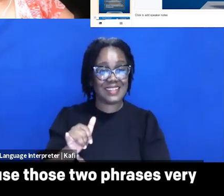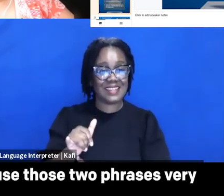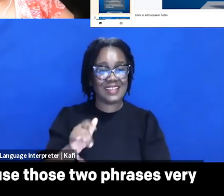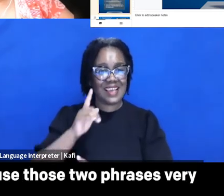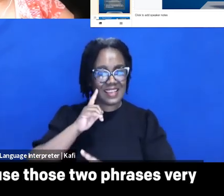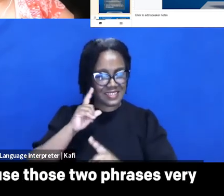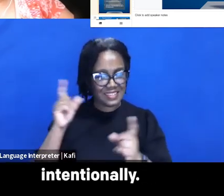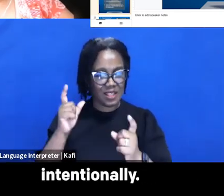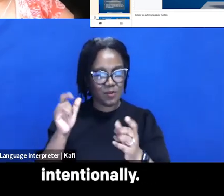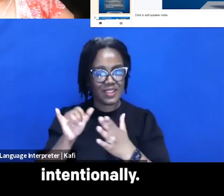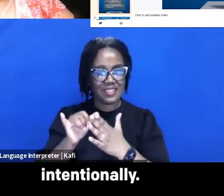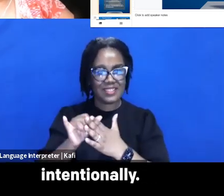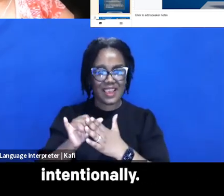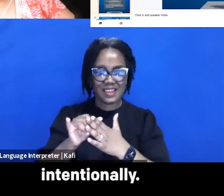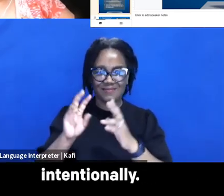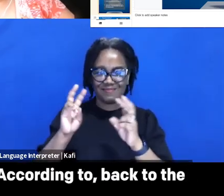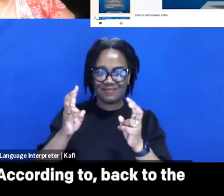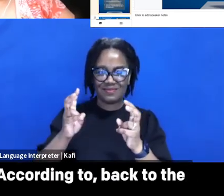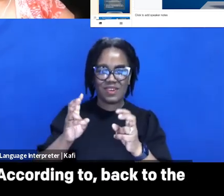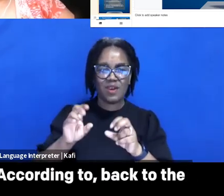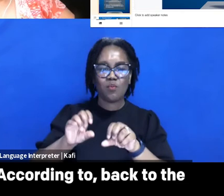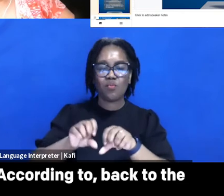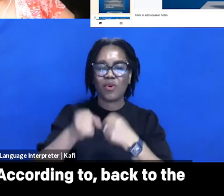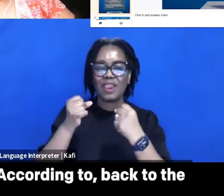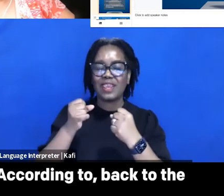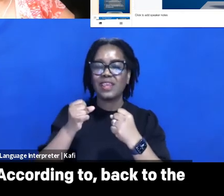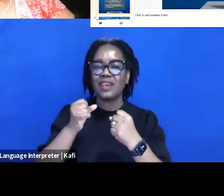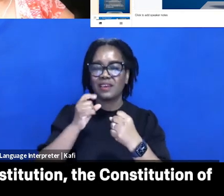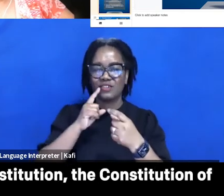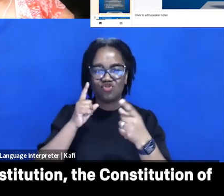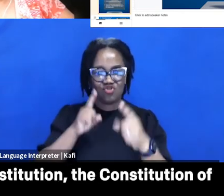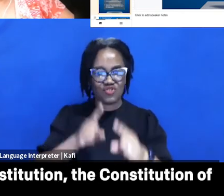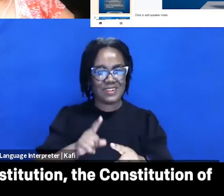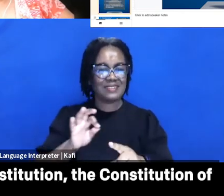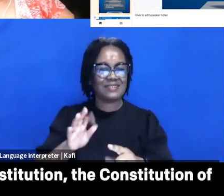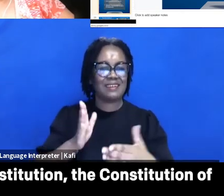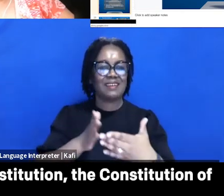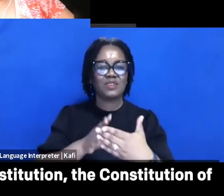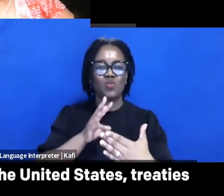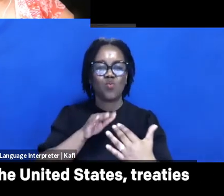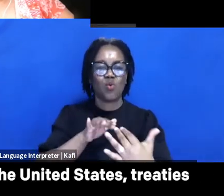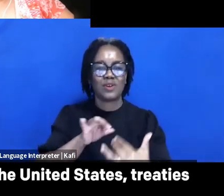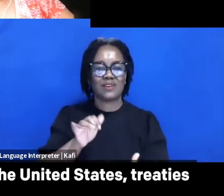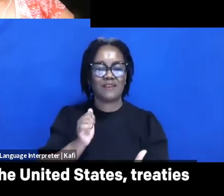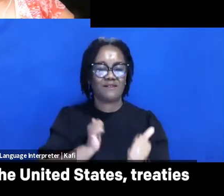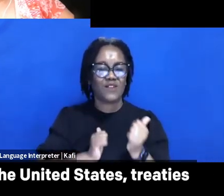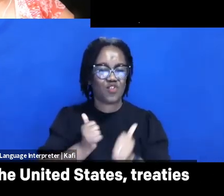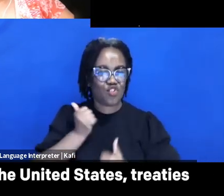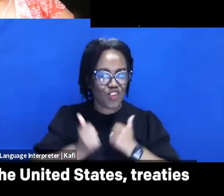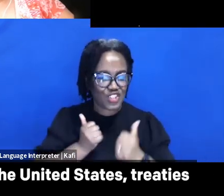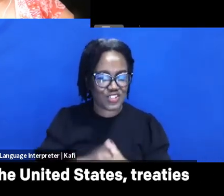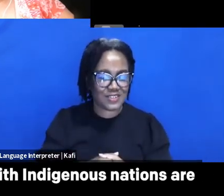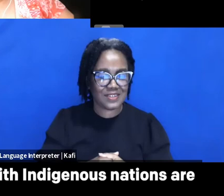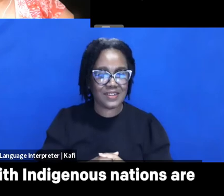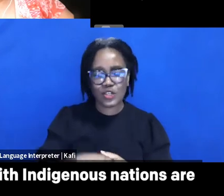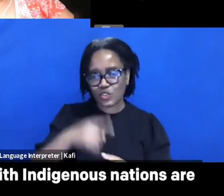two phrases very intentionally. According to, back to the Constitution of the United States,